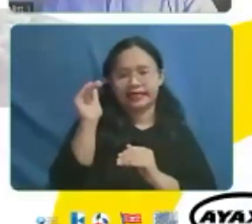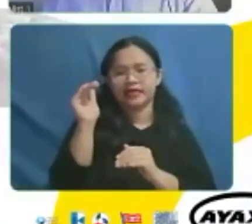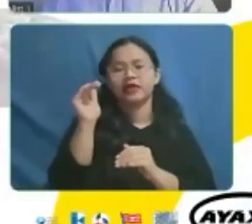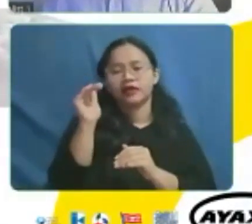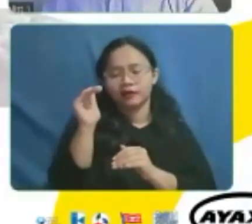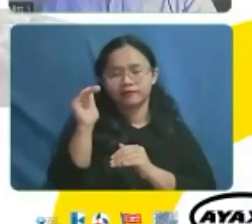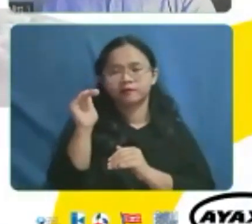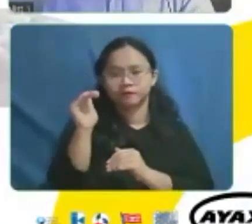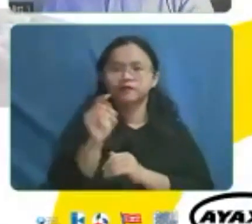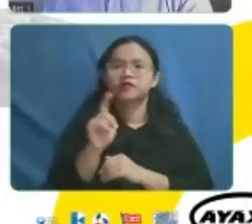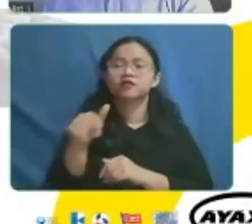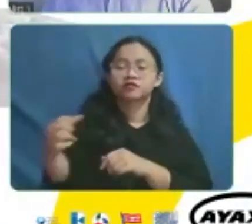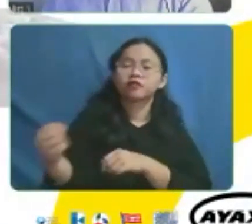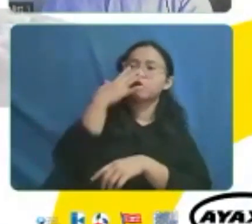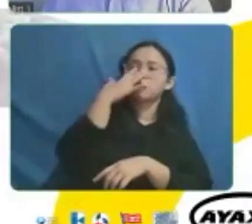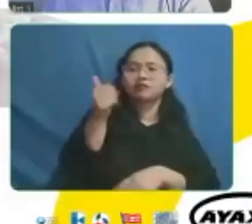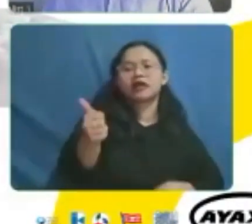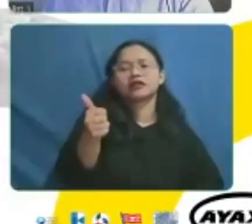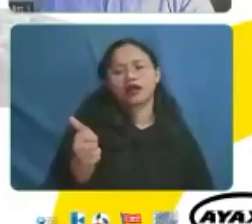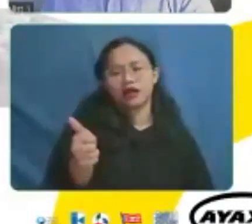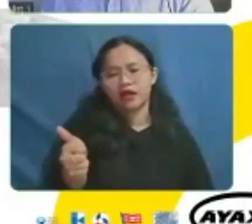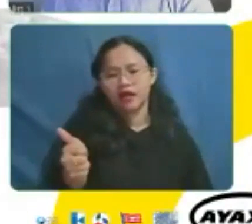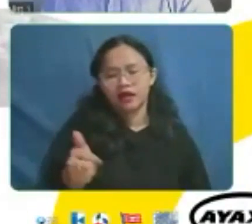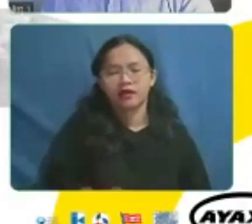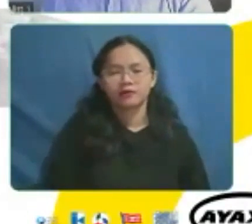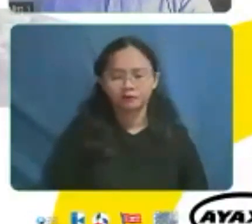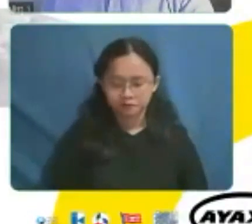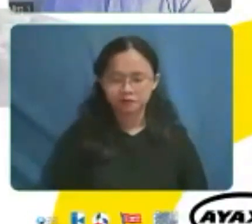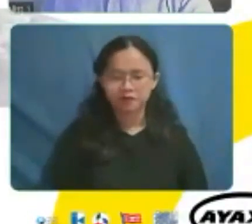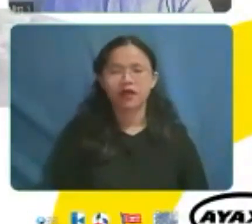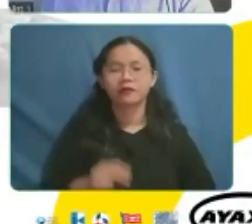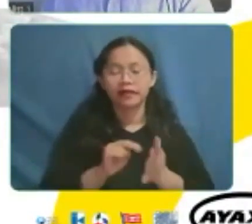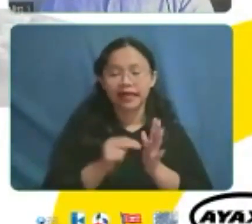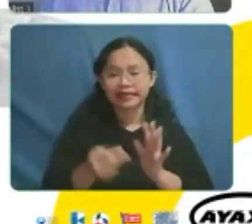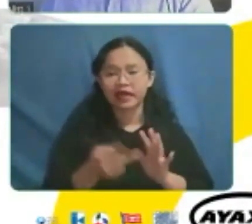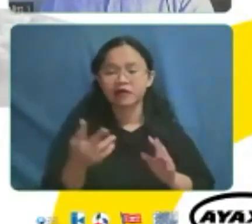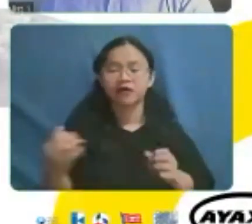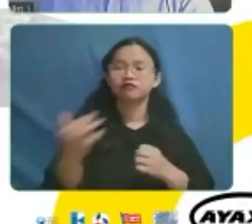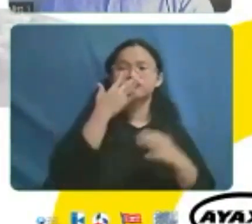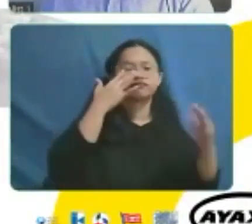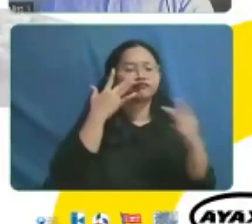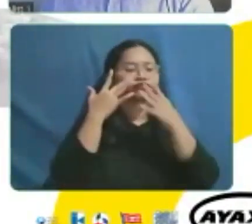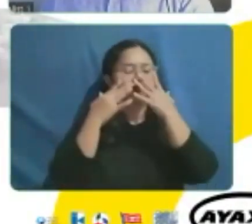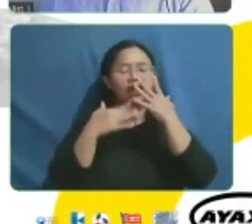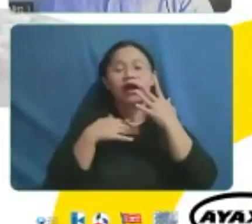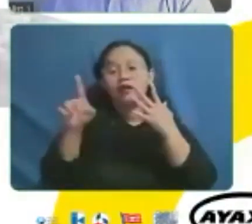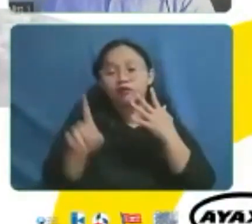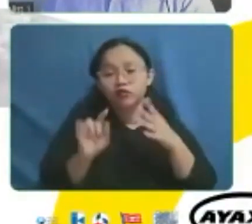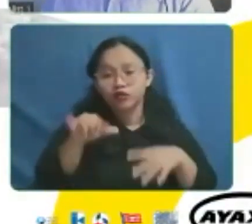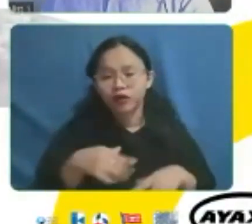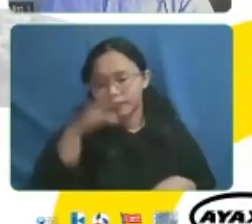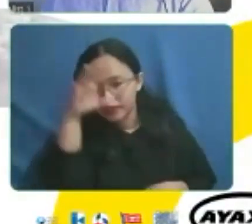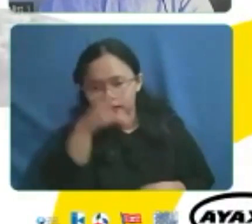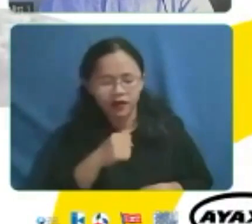pollution. So the exposure is important. And then finally, our